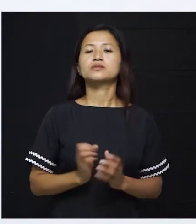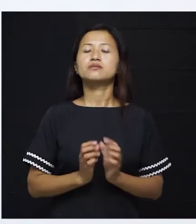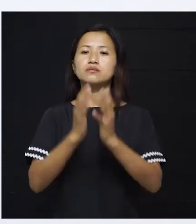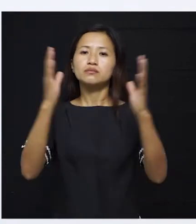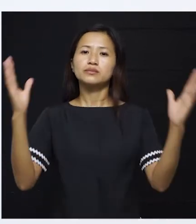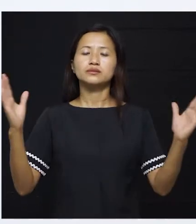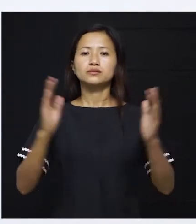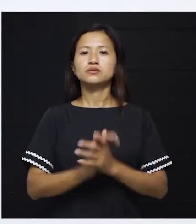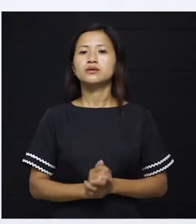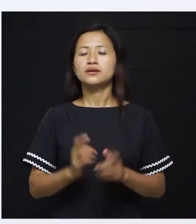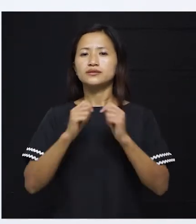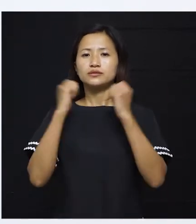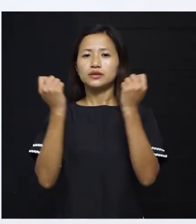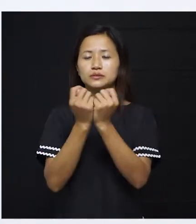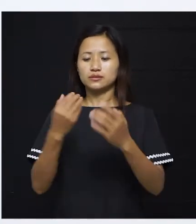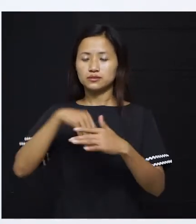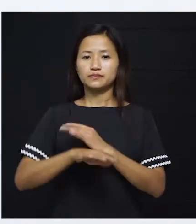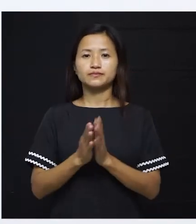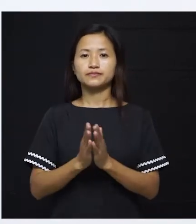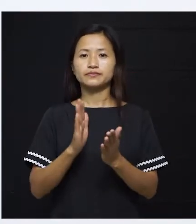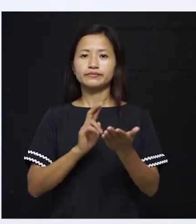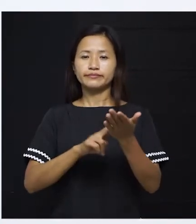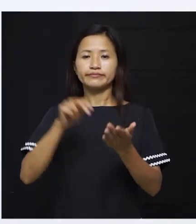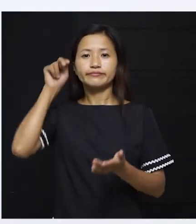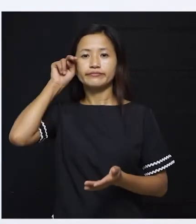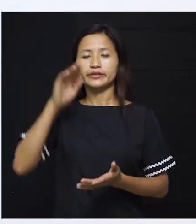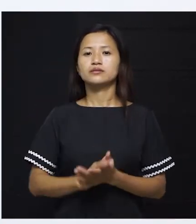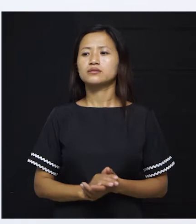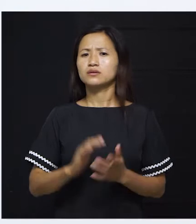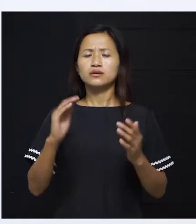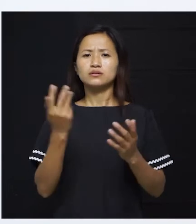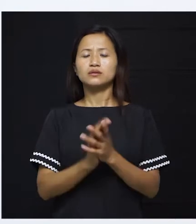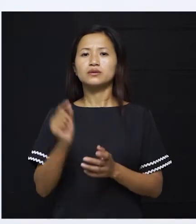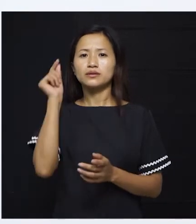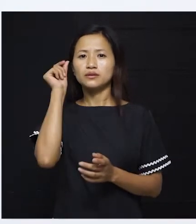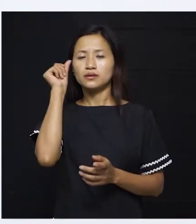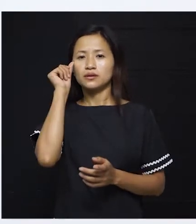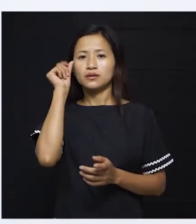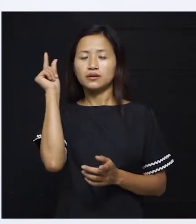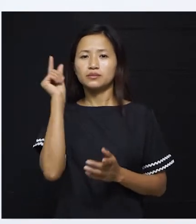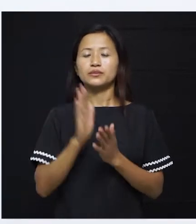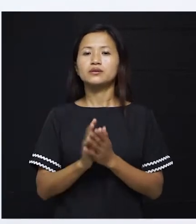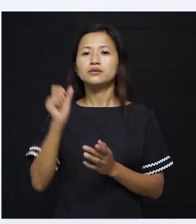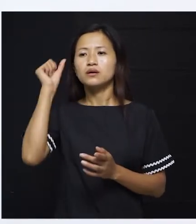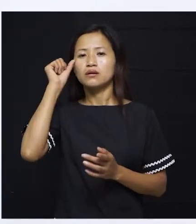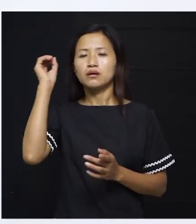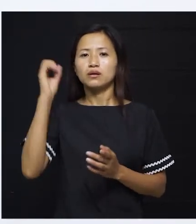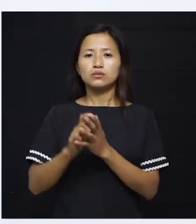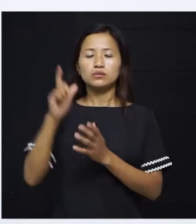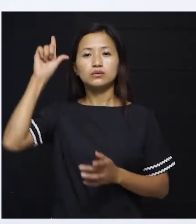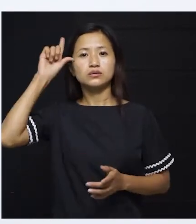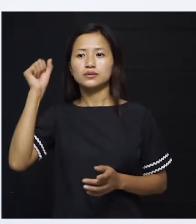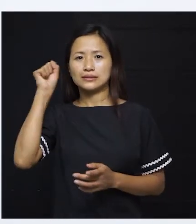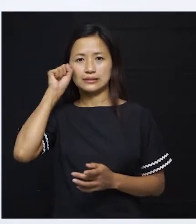many tribes in Nagaland. Some of the major tribes are Angami, Sema, Lotha, Ao, and also we have